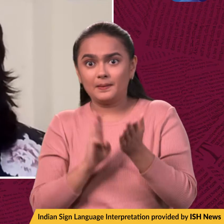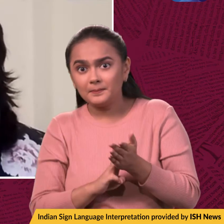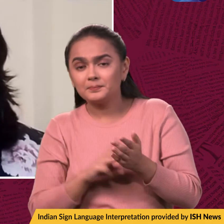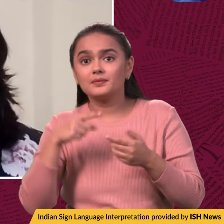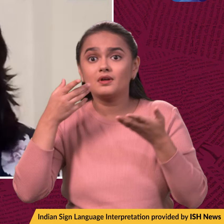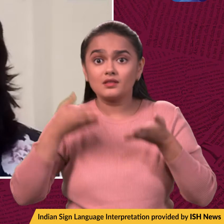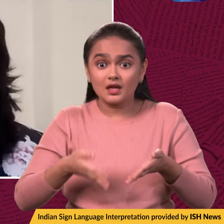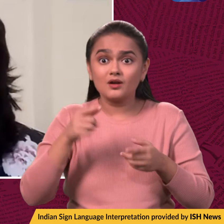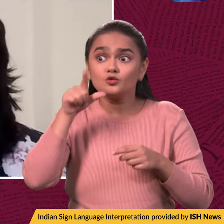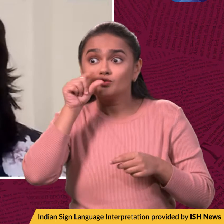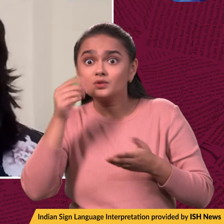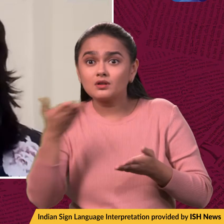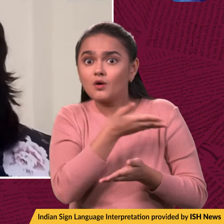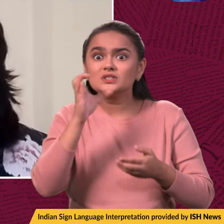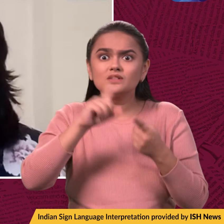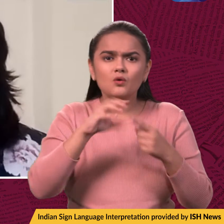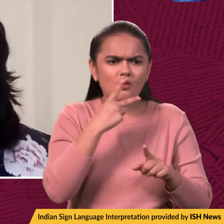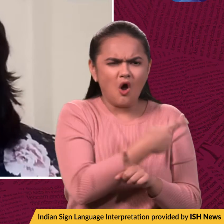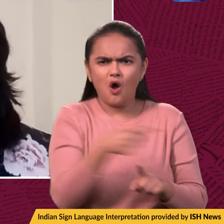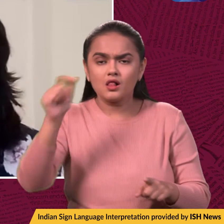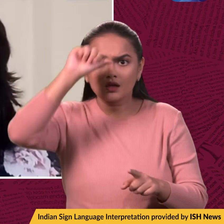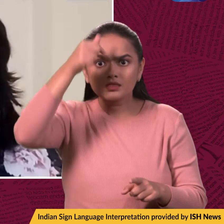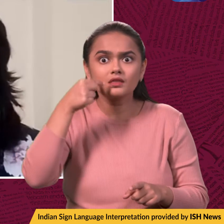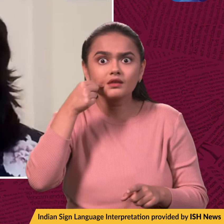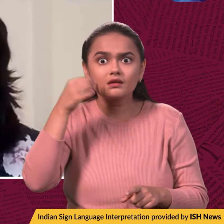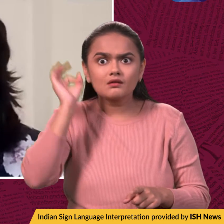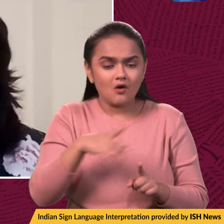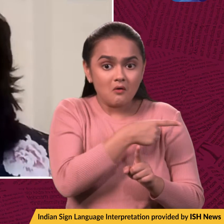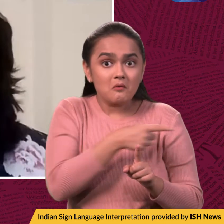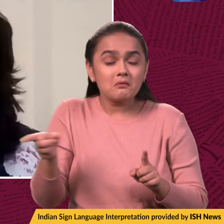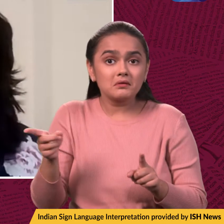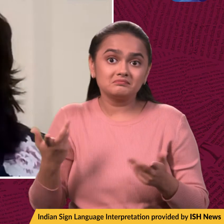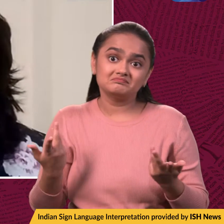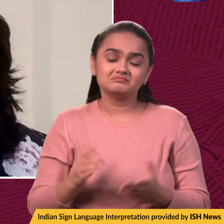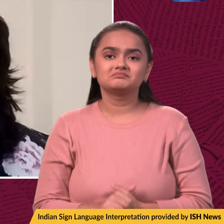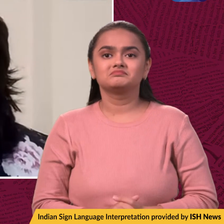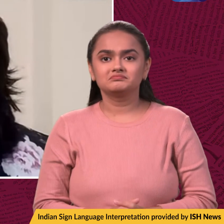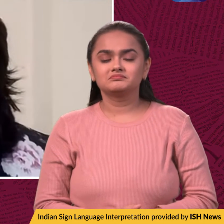IBM, and now Twitter are run by CEOs of Indian origin.